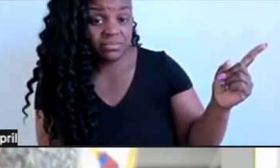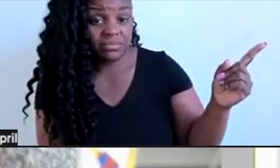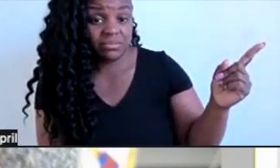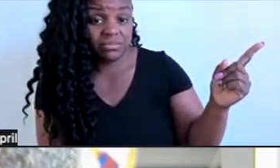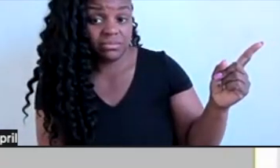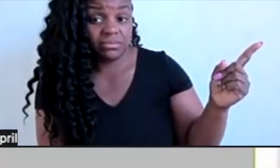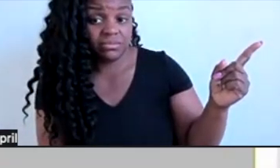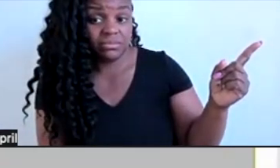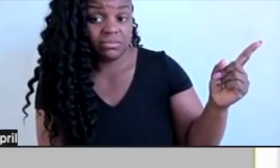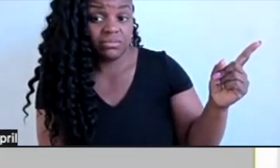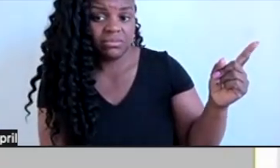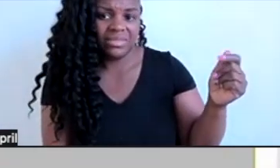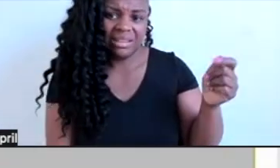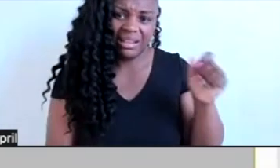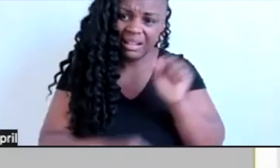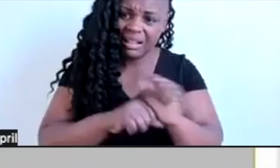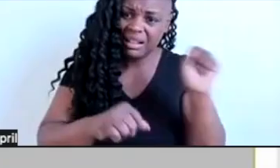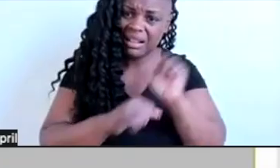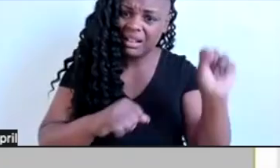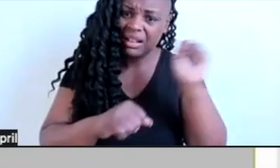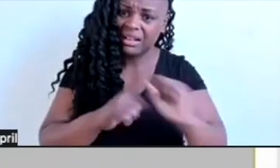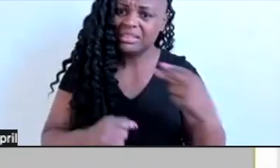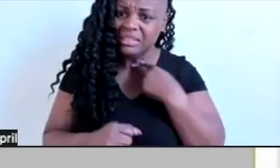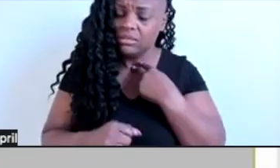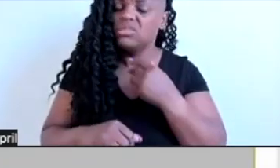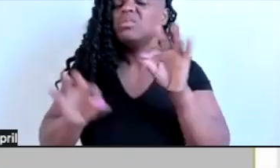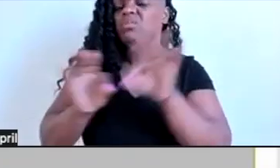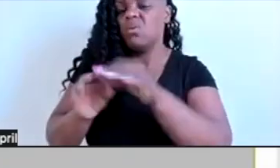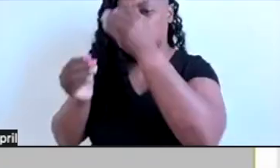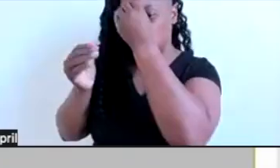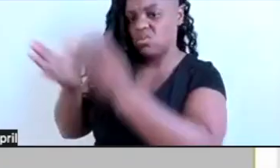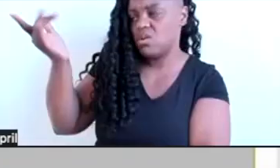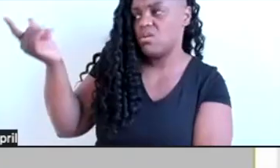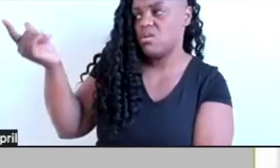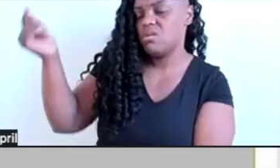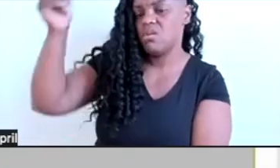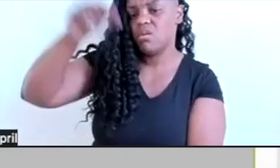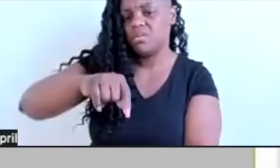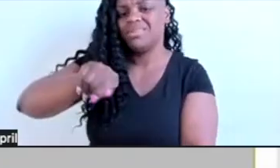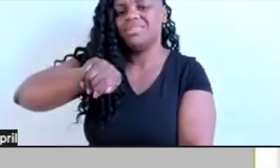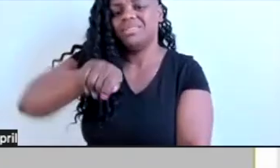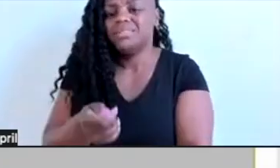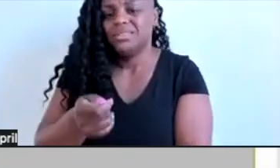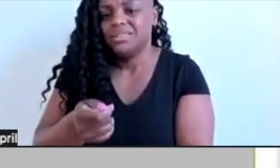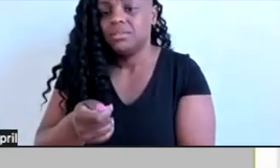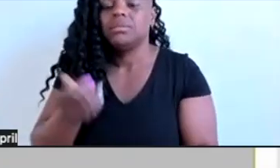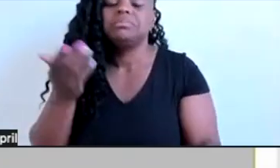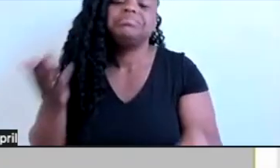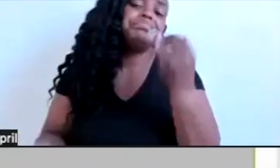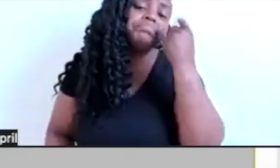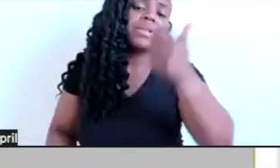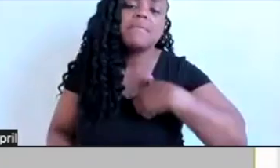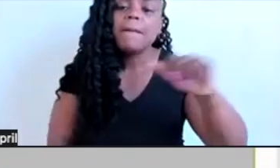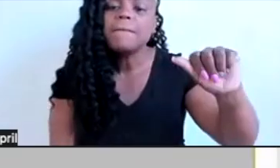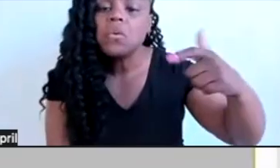adjusted. If you live in an apartment, your meter and other tenants' meters may be located